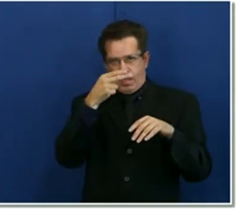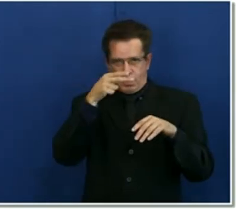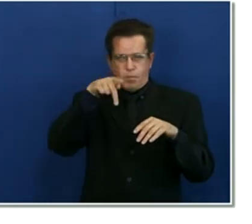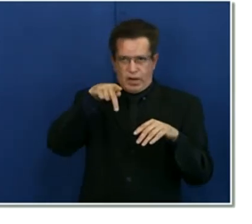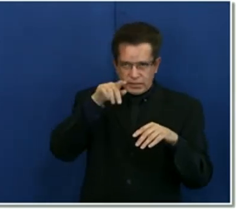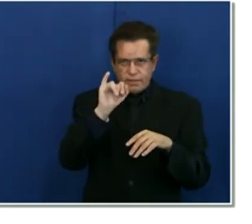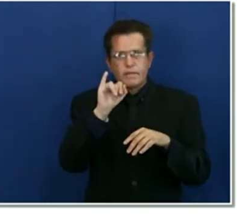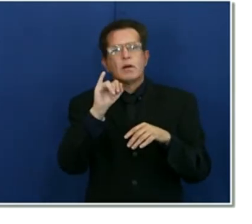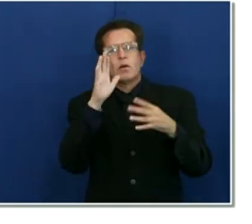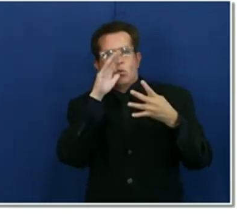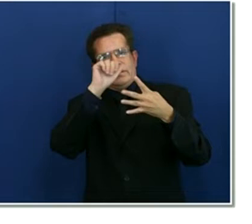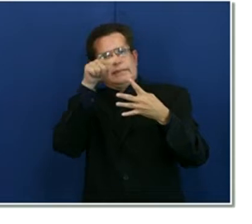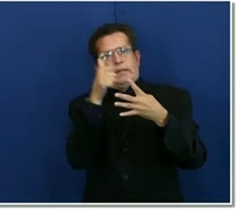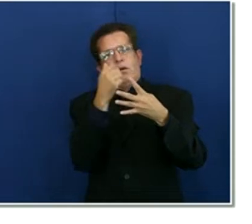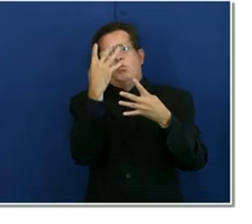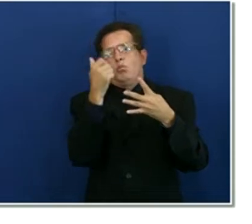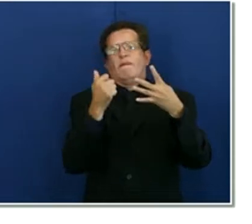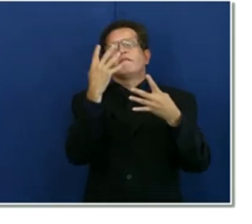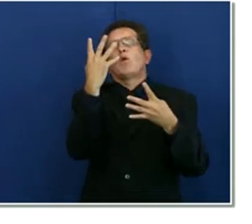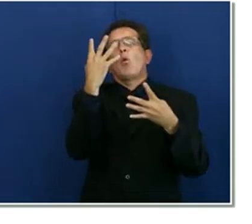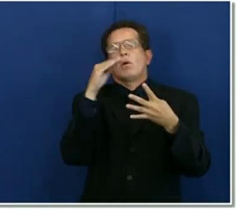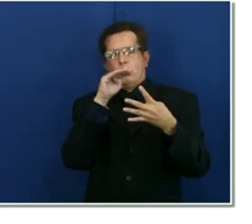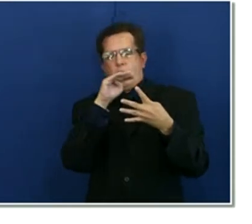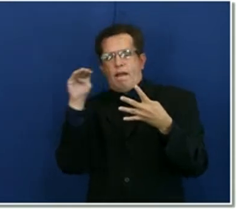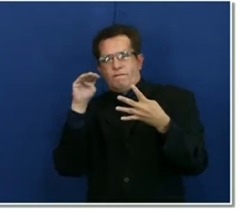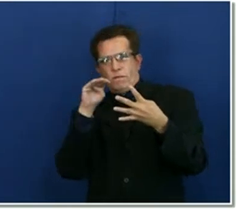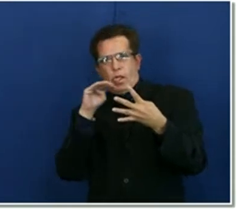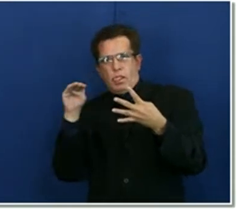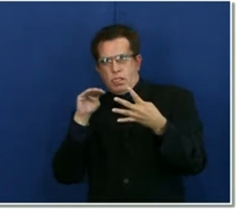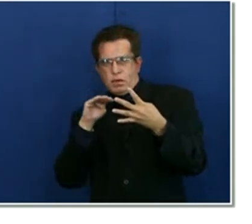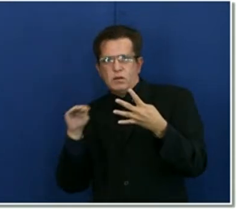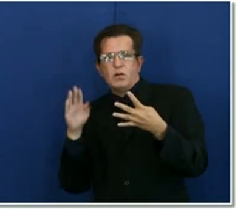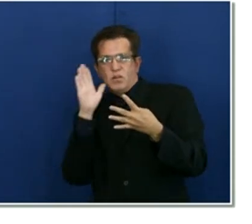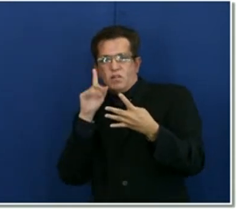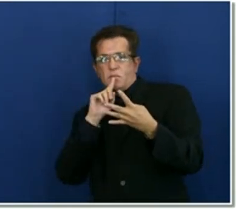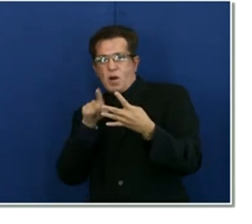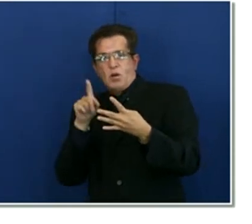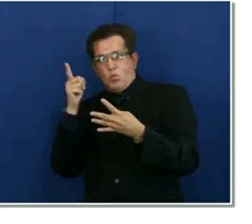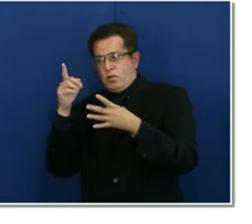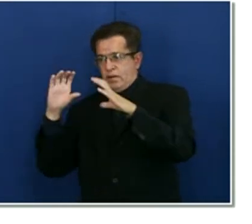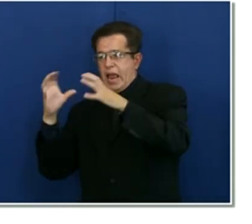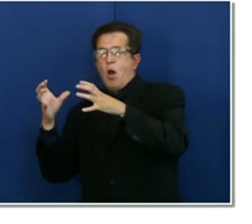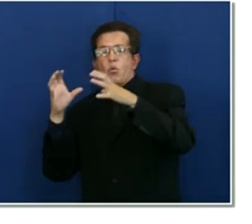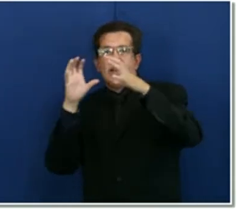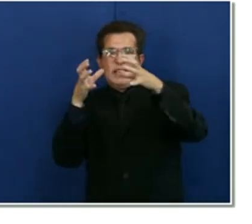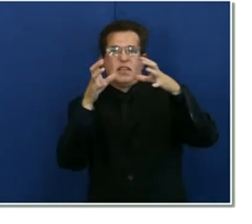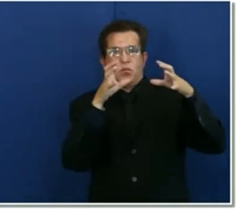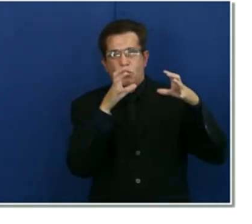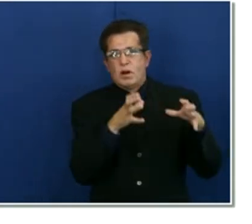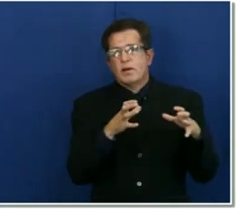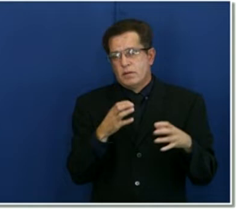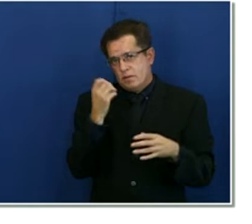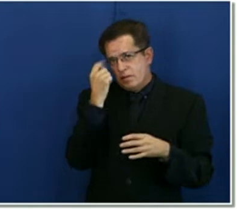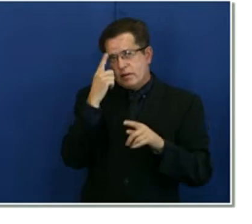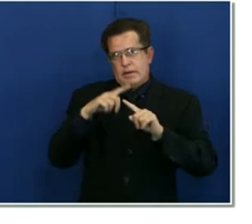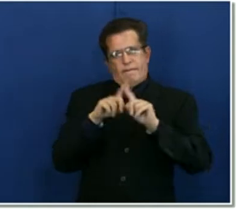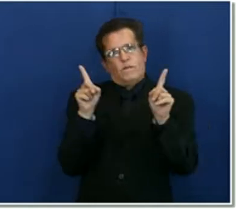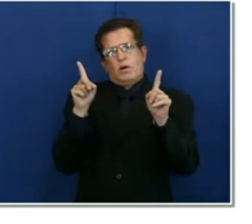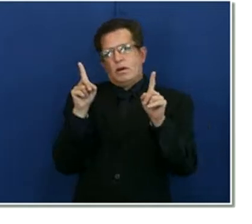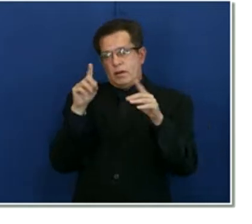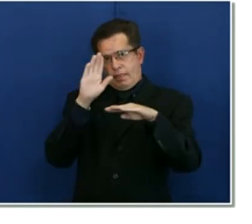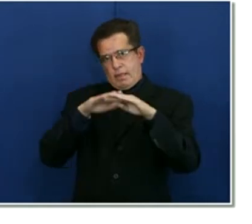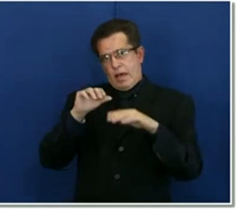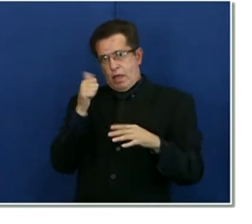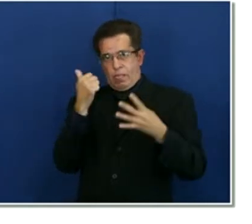places counties in one of these 4 tiers. It is important to note that unlike the other 2 metrics, case